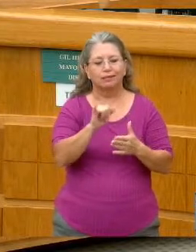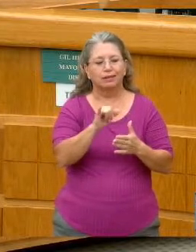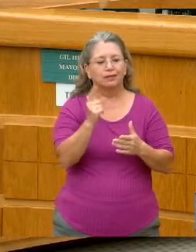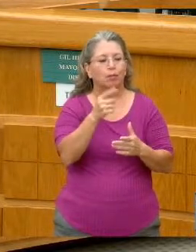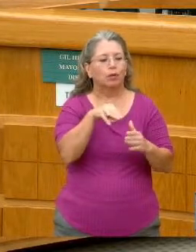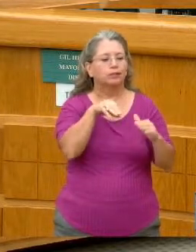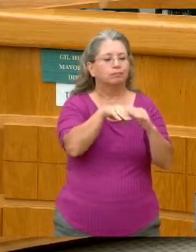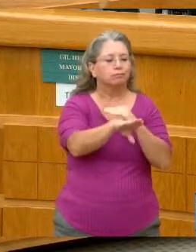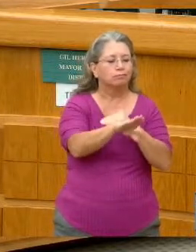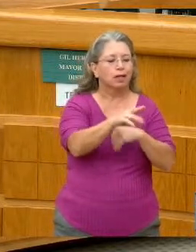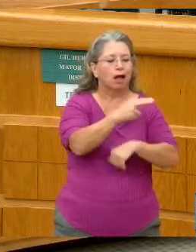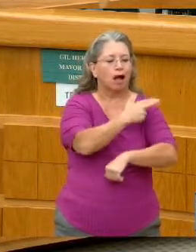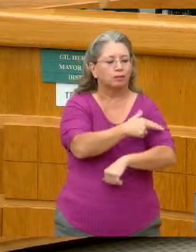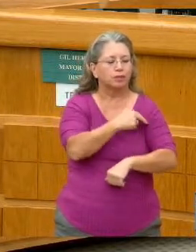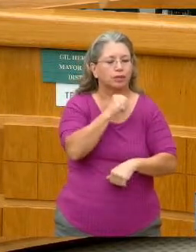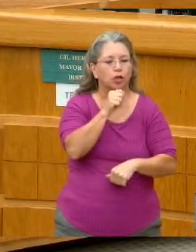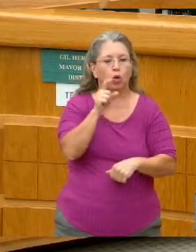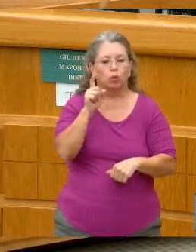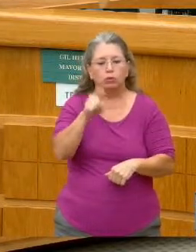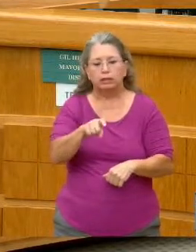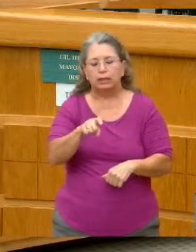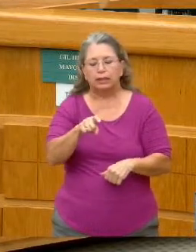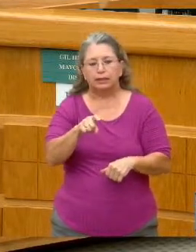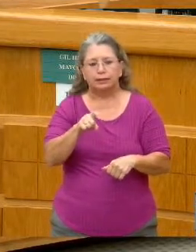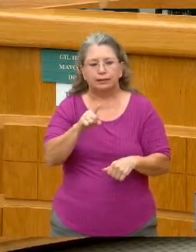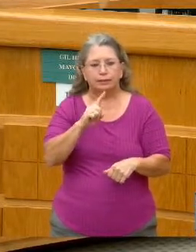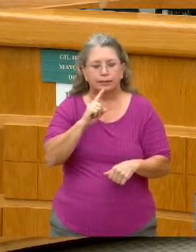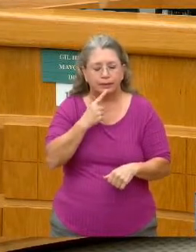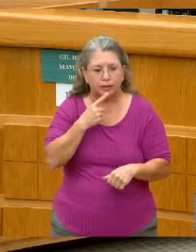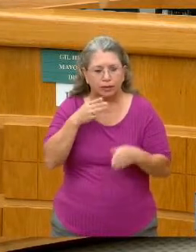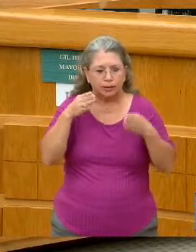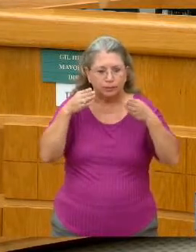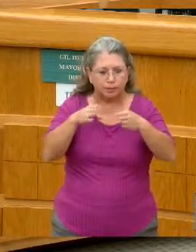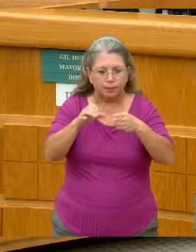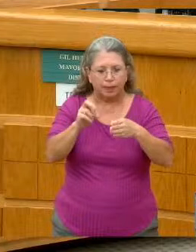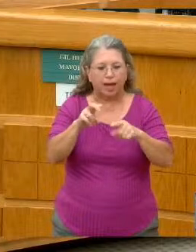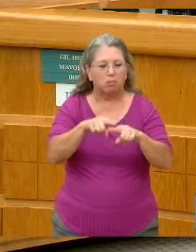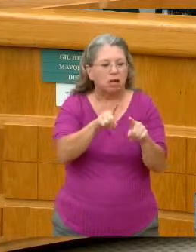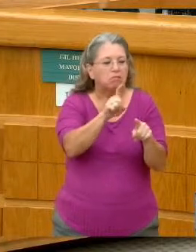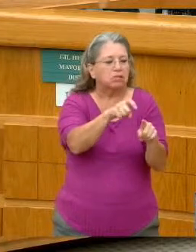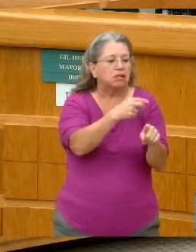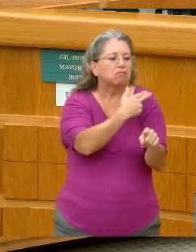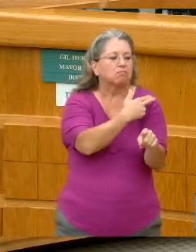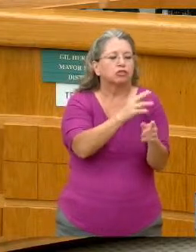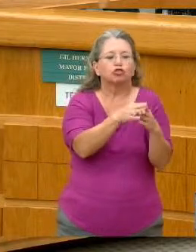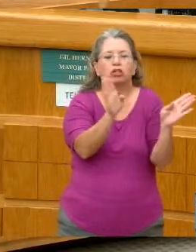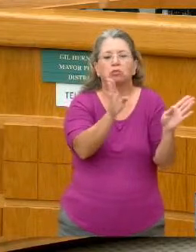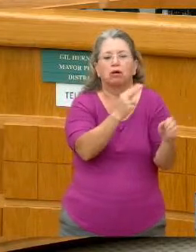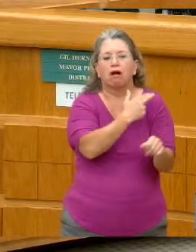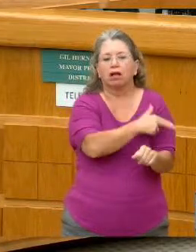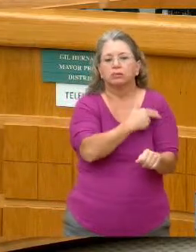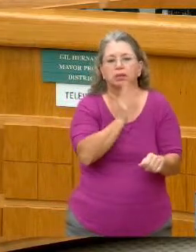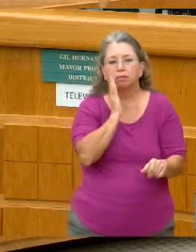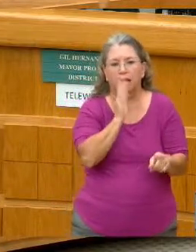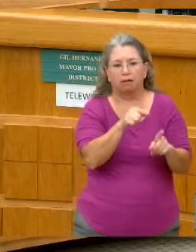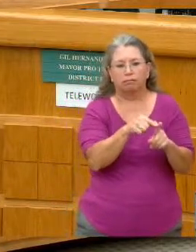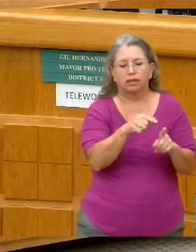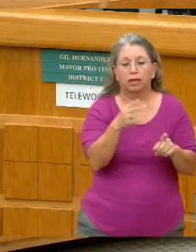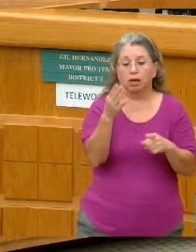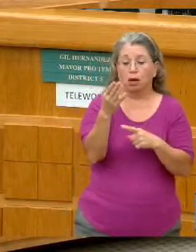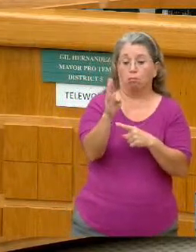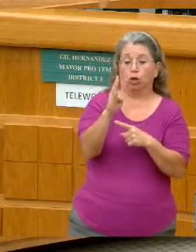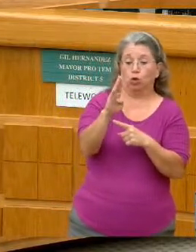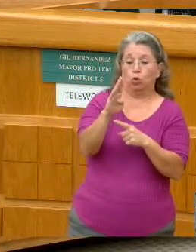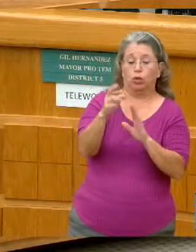care, but you do need to be hospitalized. It's a general hospital bed. The blue is representative of